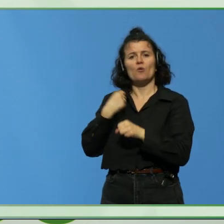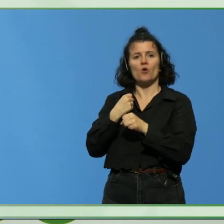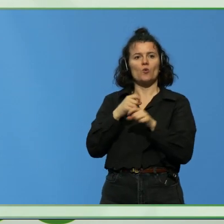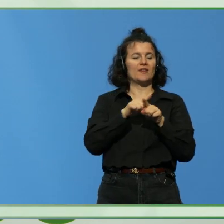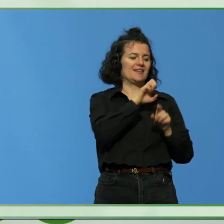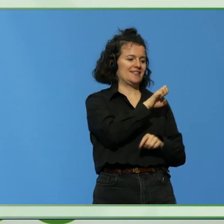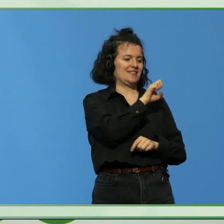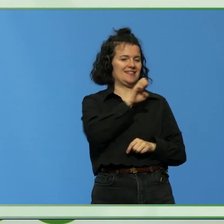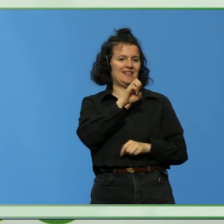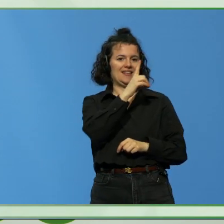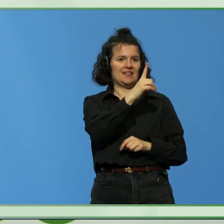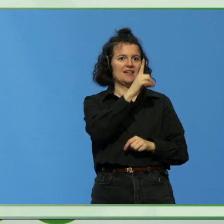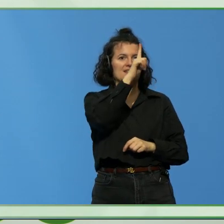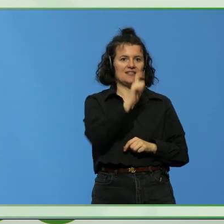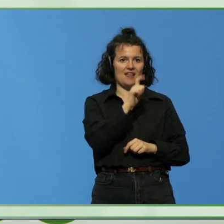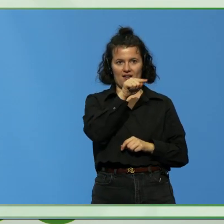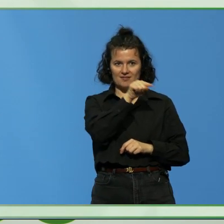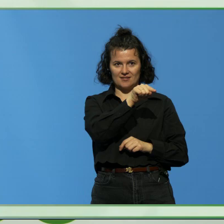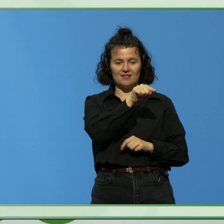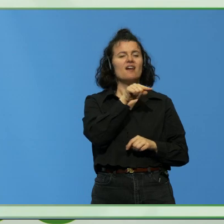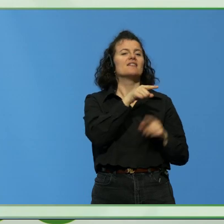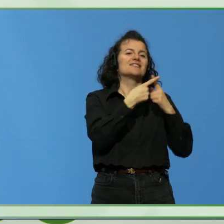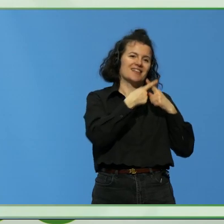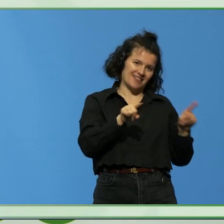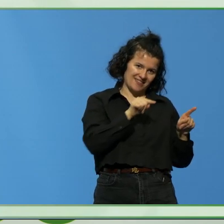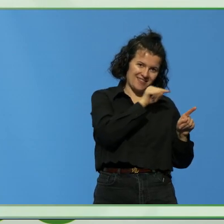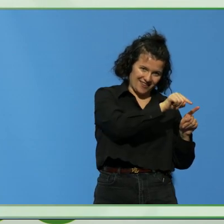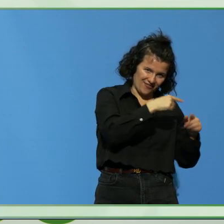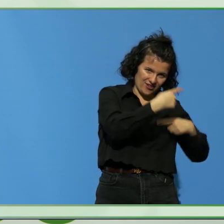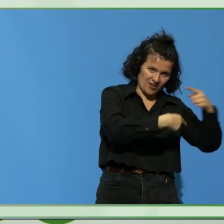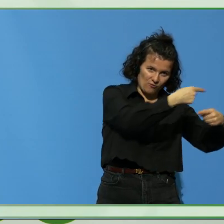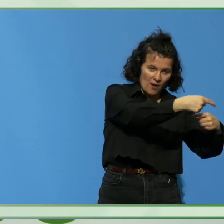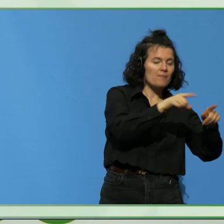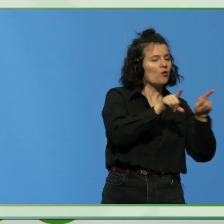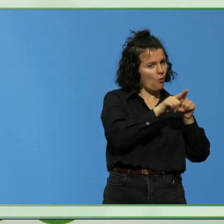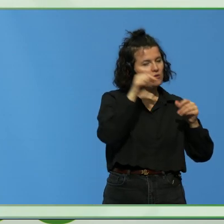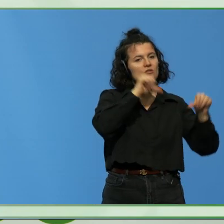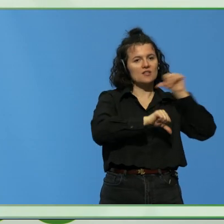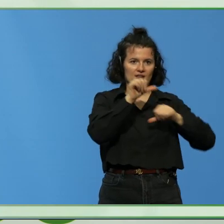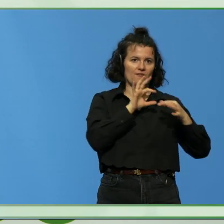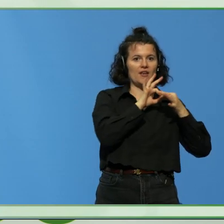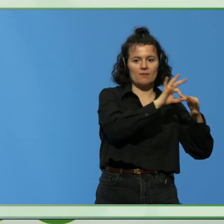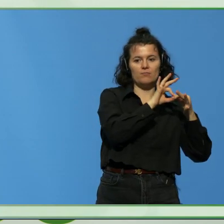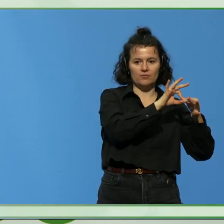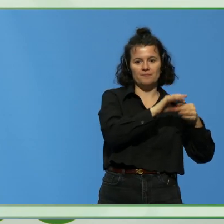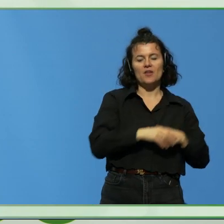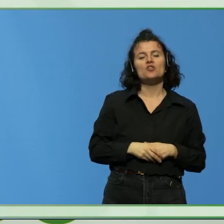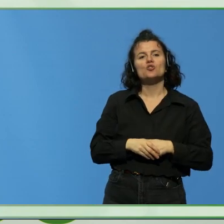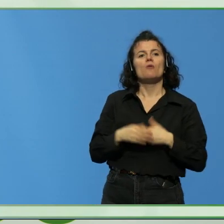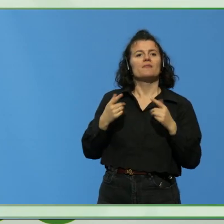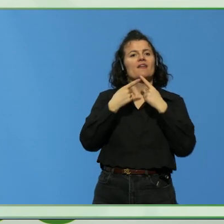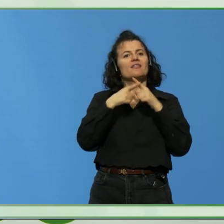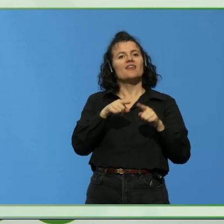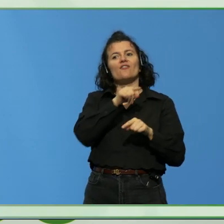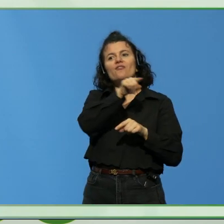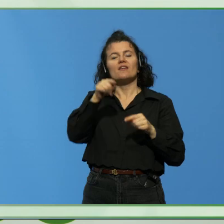founders' stages. And we are also now partnering up with other incubators and accelerators worldwide to make sure that if